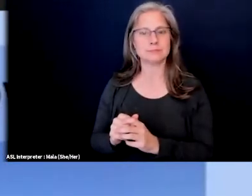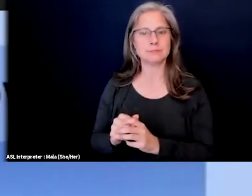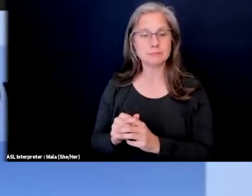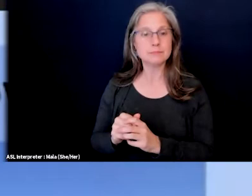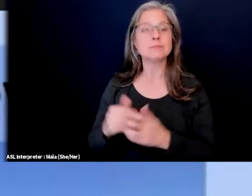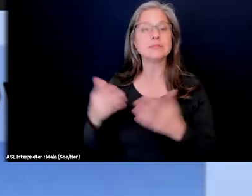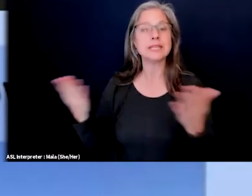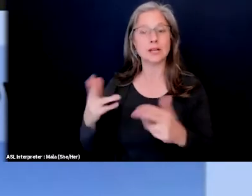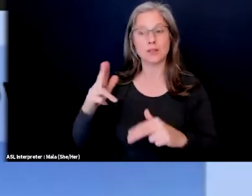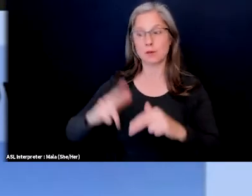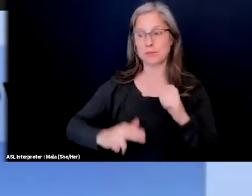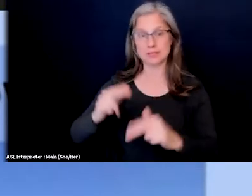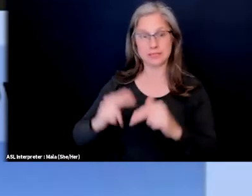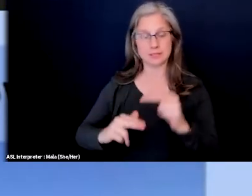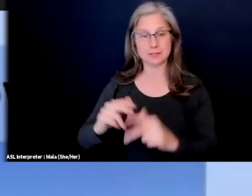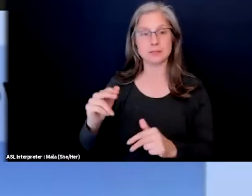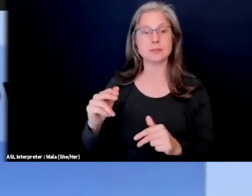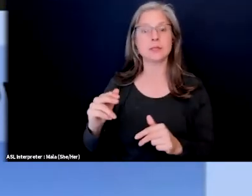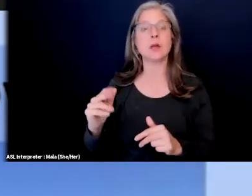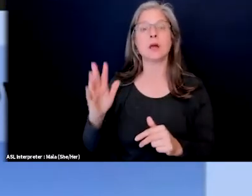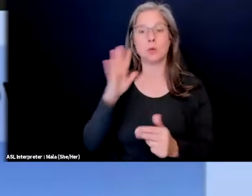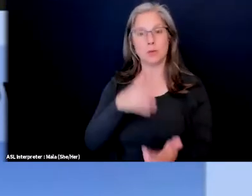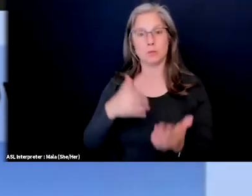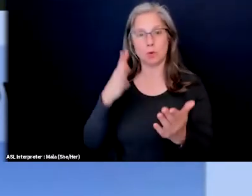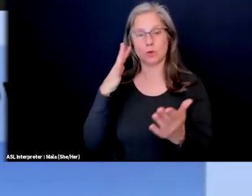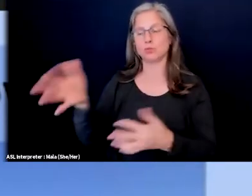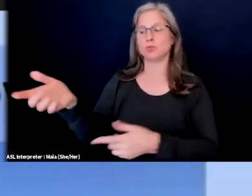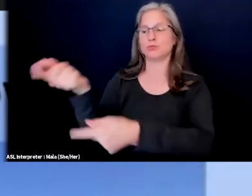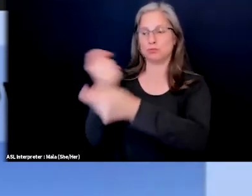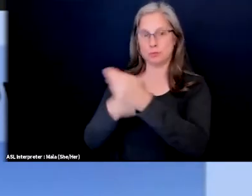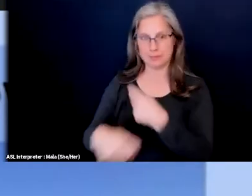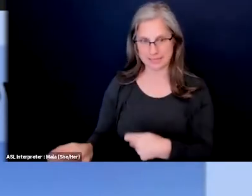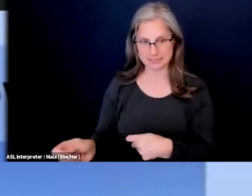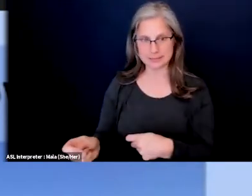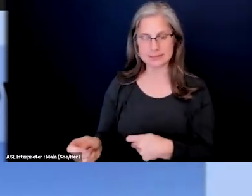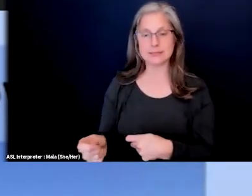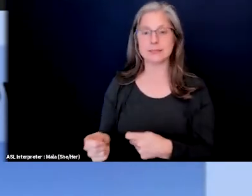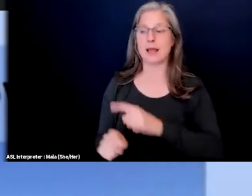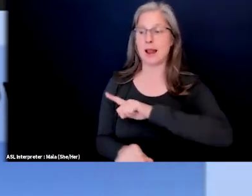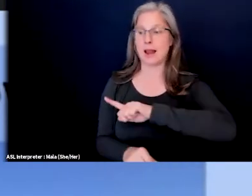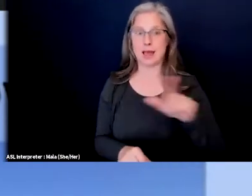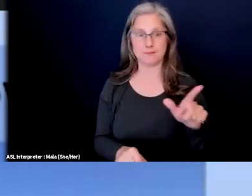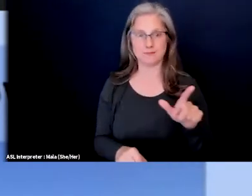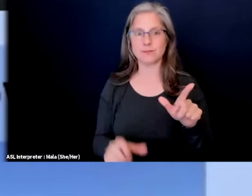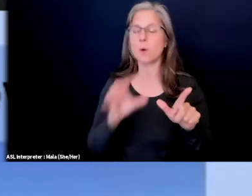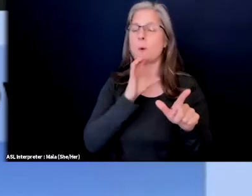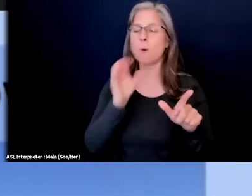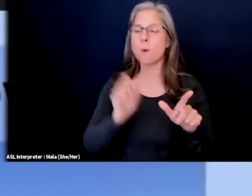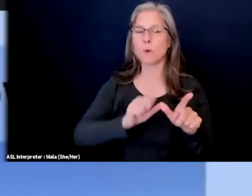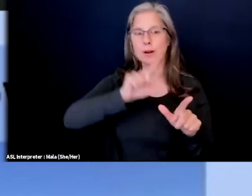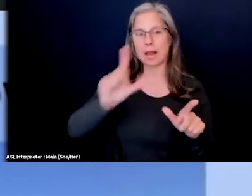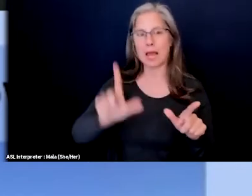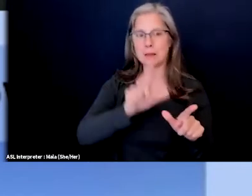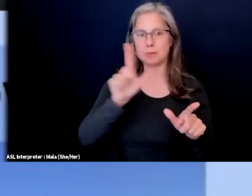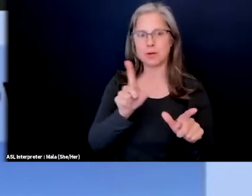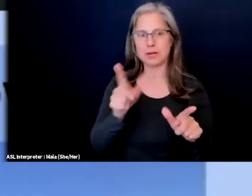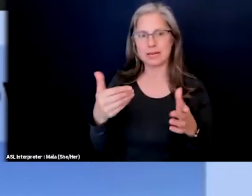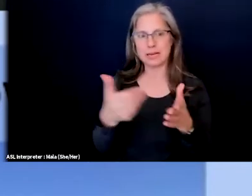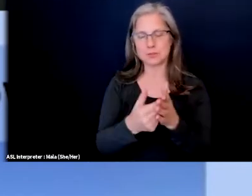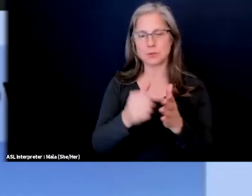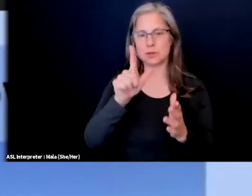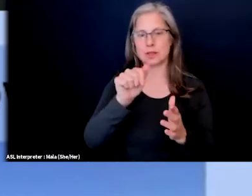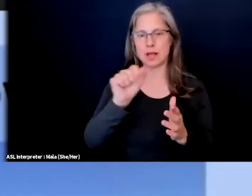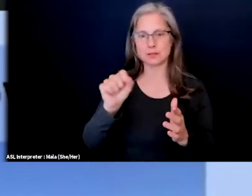Here are the buildings that are proposed to be replaced. The building on the left is the old library complex next to Las Positas